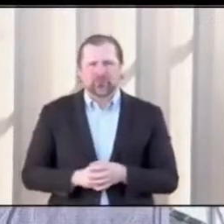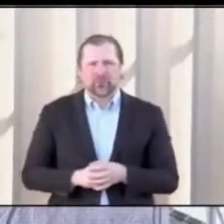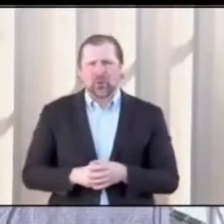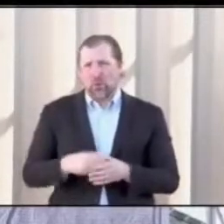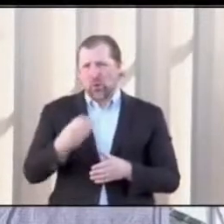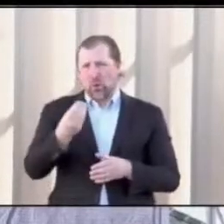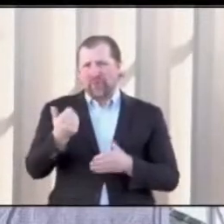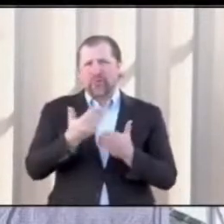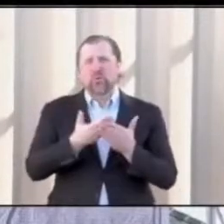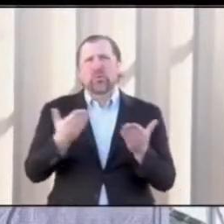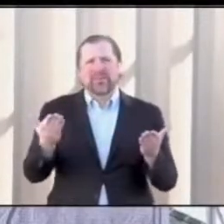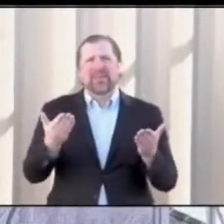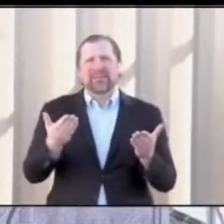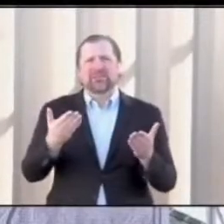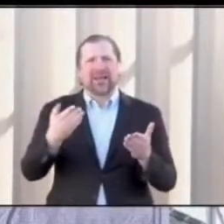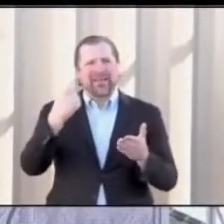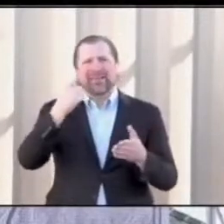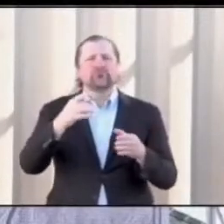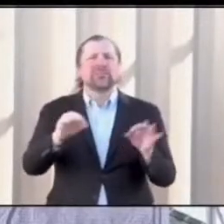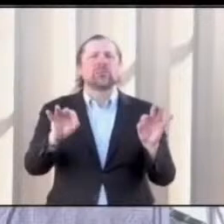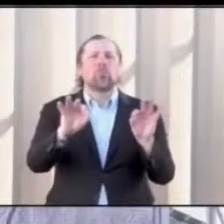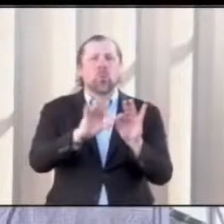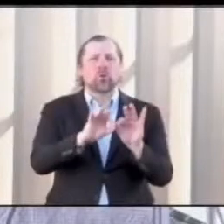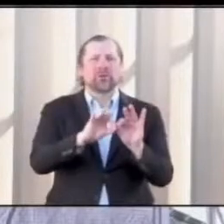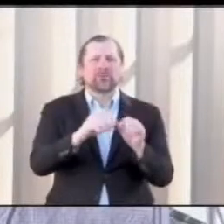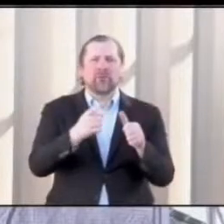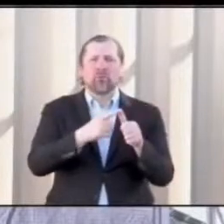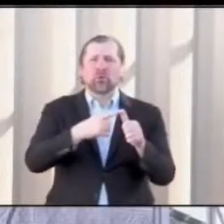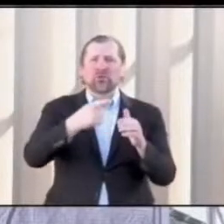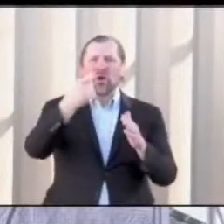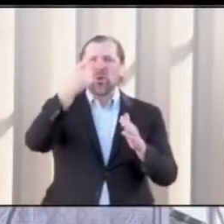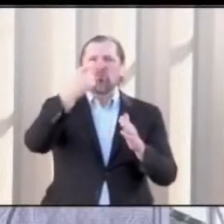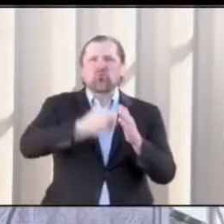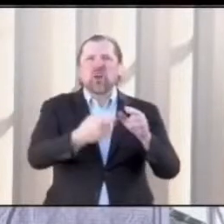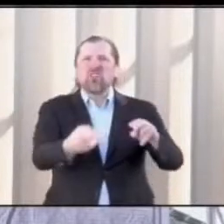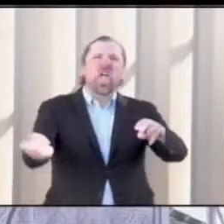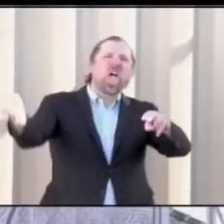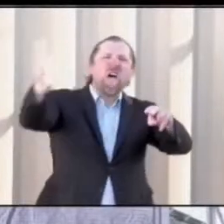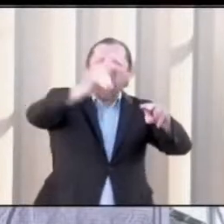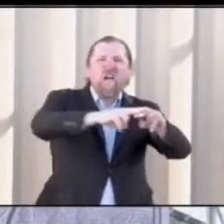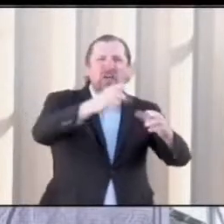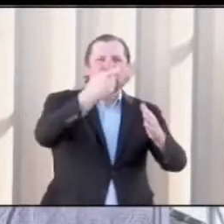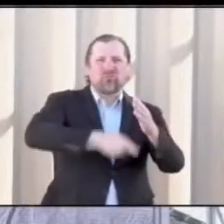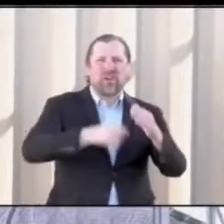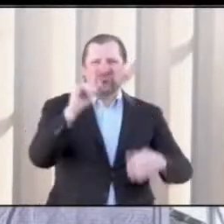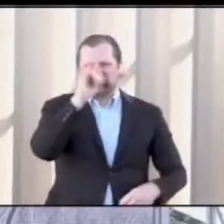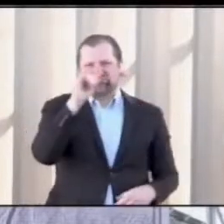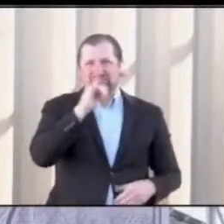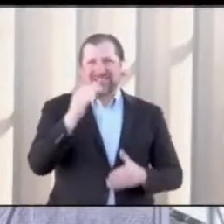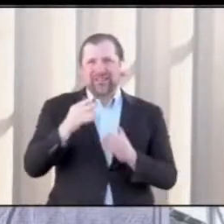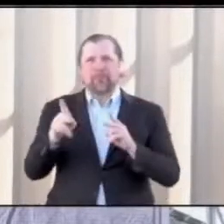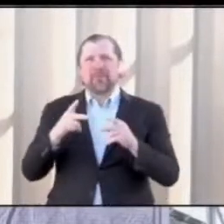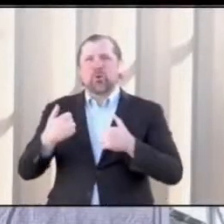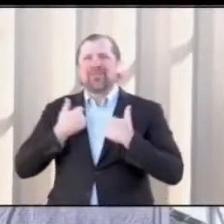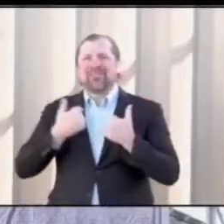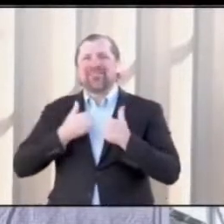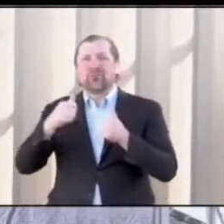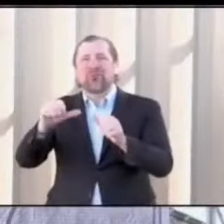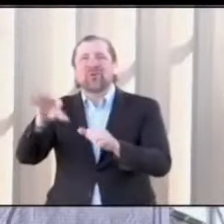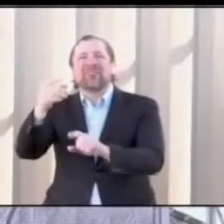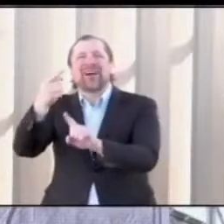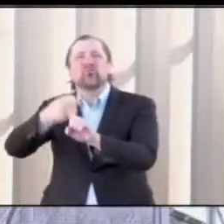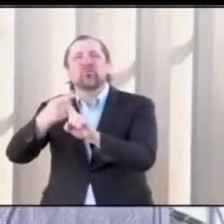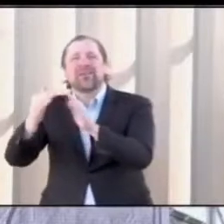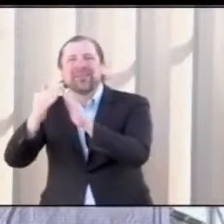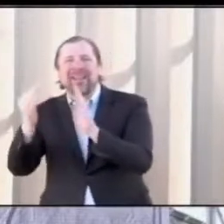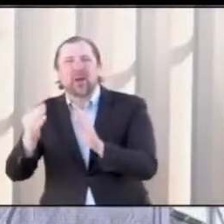quick things that we think are very important. I've mentioned before price gouging. A lot of the residents I'm speaking are trying to find rental housing